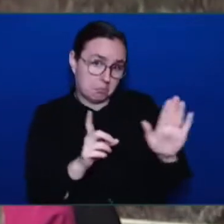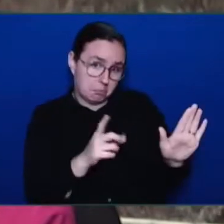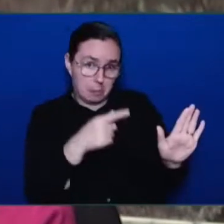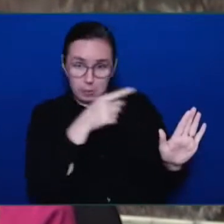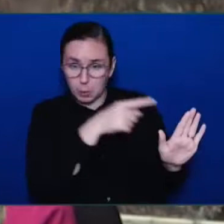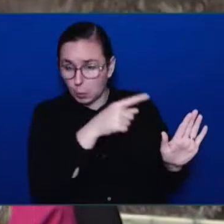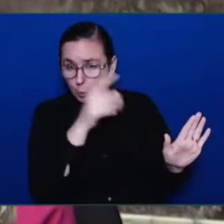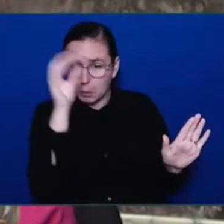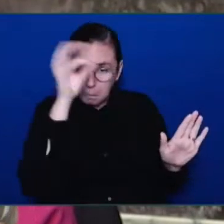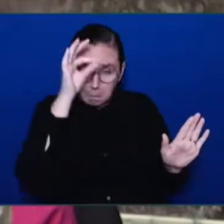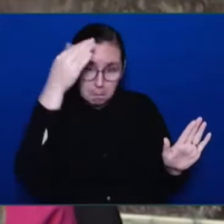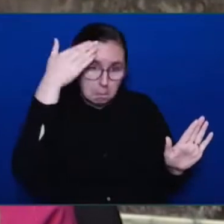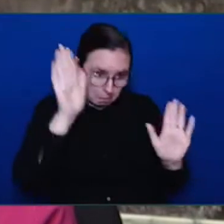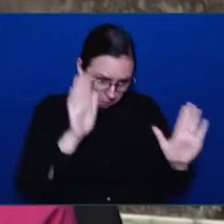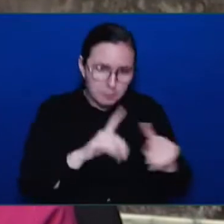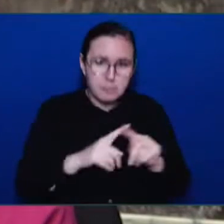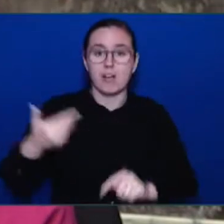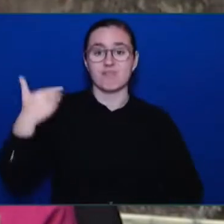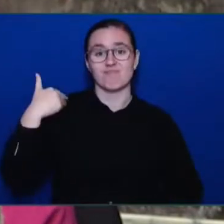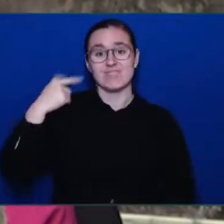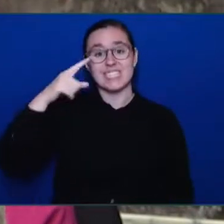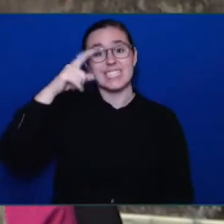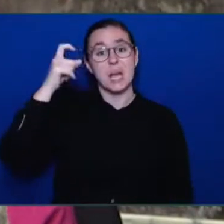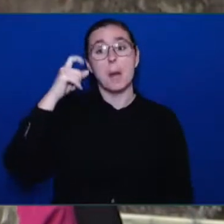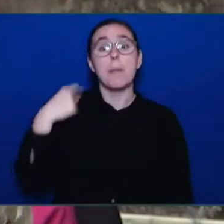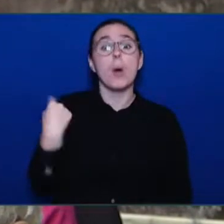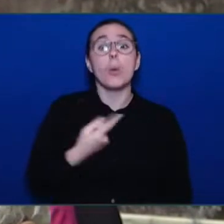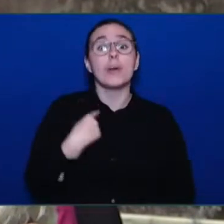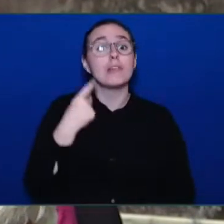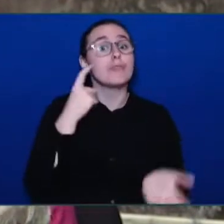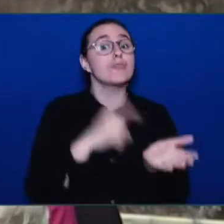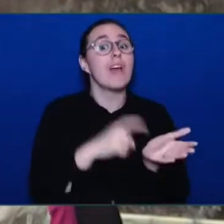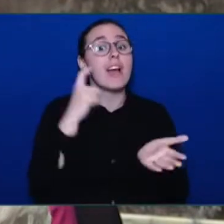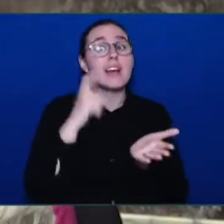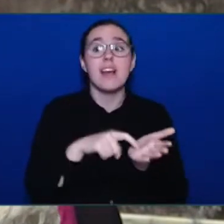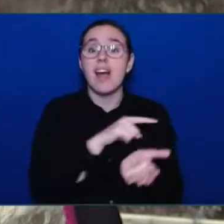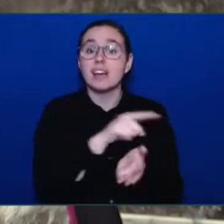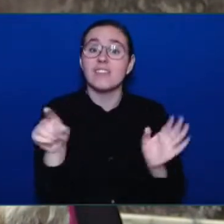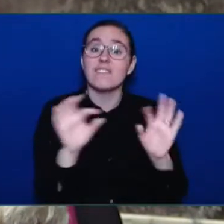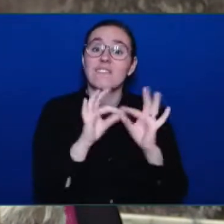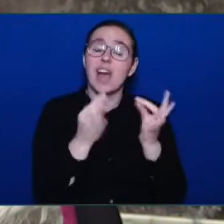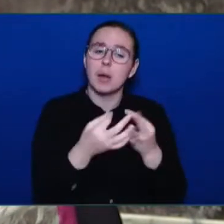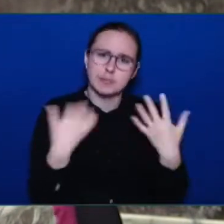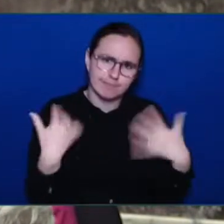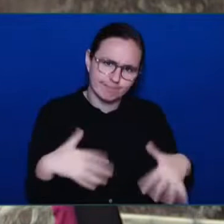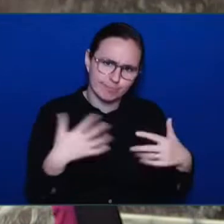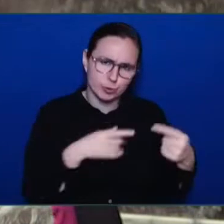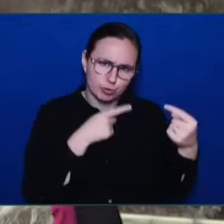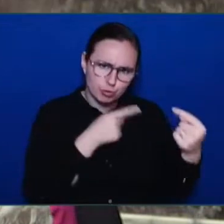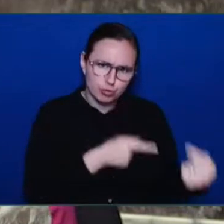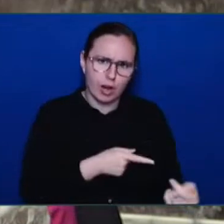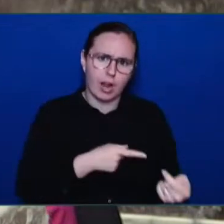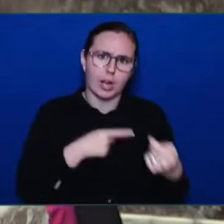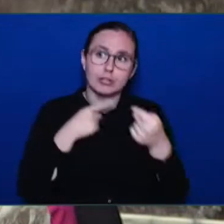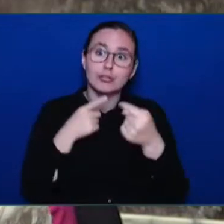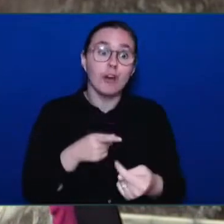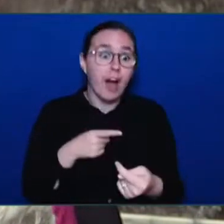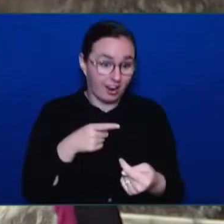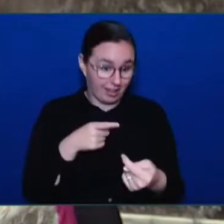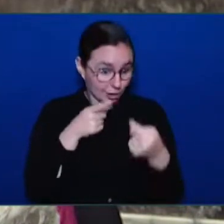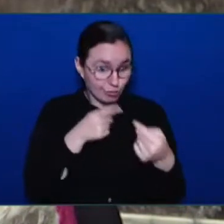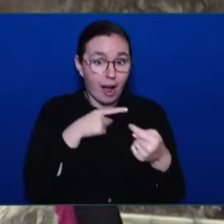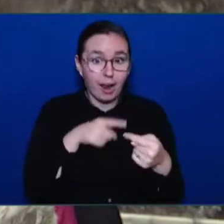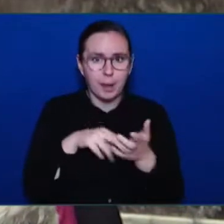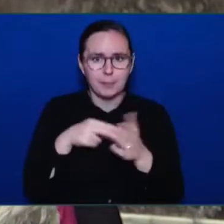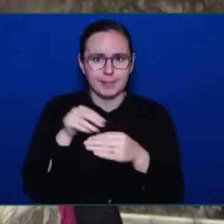families were experiencing, and that puts pressure on schools, was we allocated $60 million so that